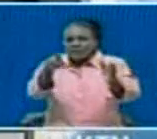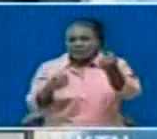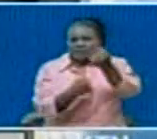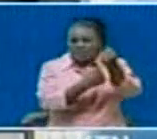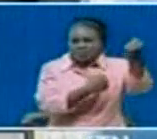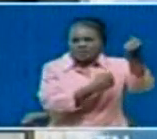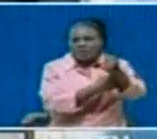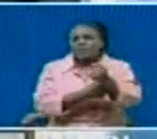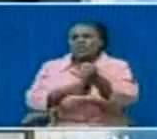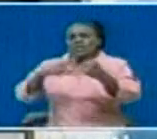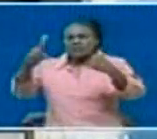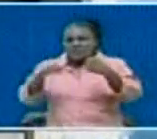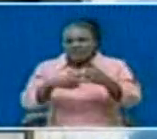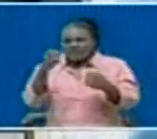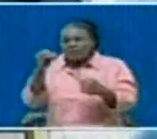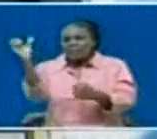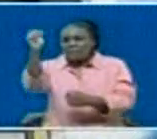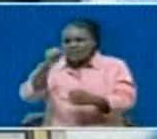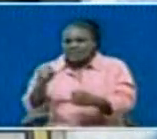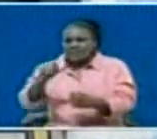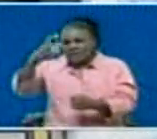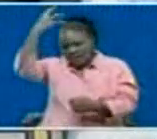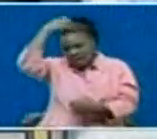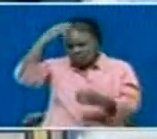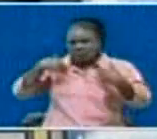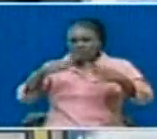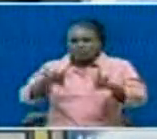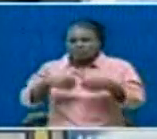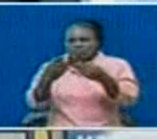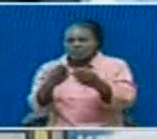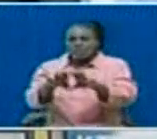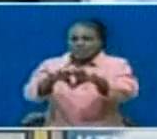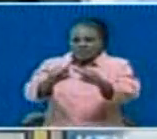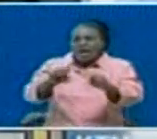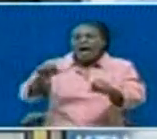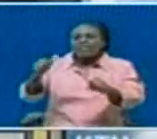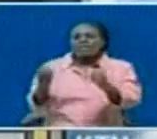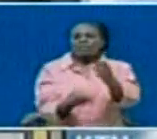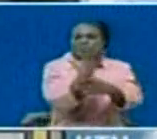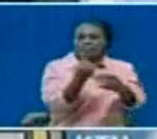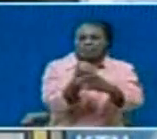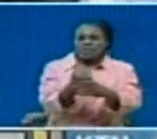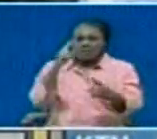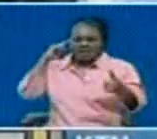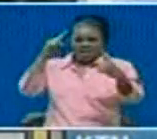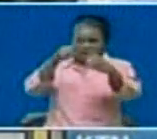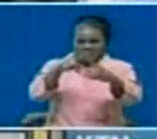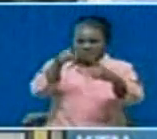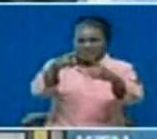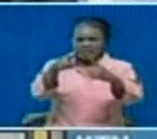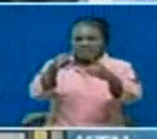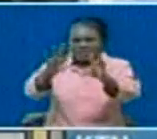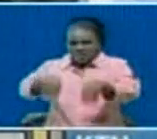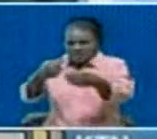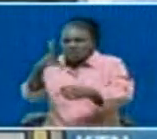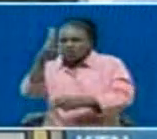approximately 70% of the land within Lamu County, available for settlement and other productive purposes, was alienated